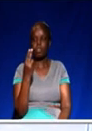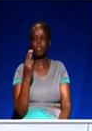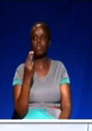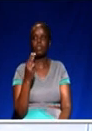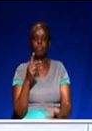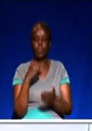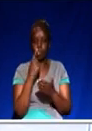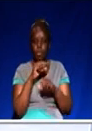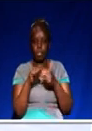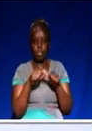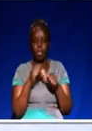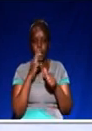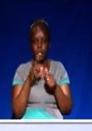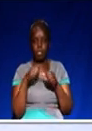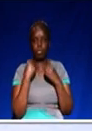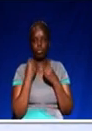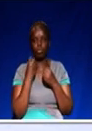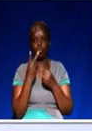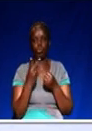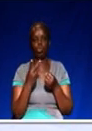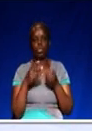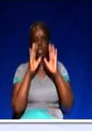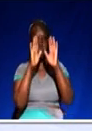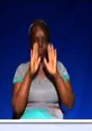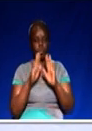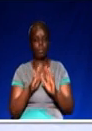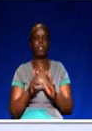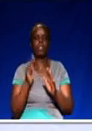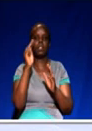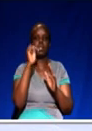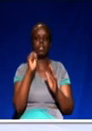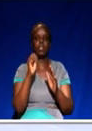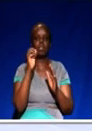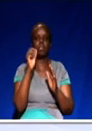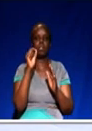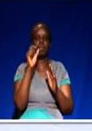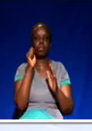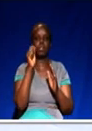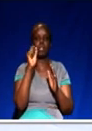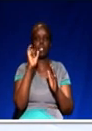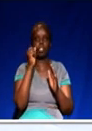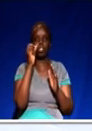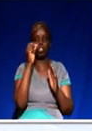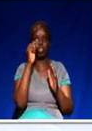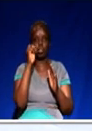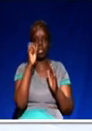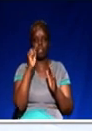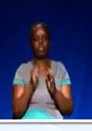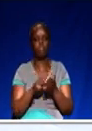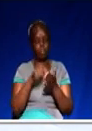Those are the two very key notations that are necessary to understanding